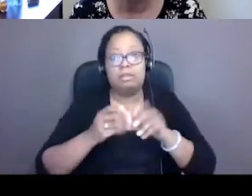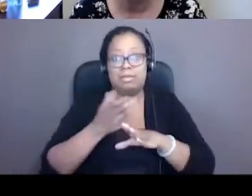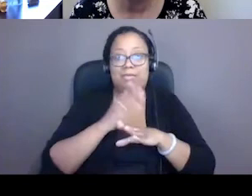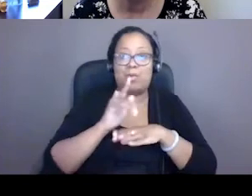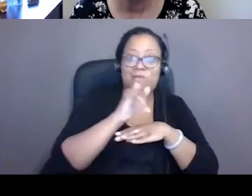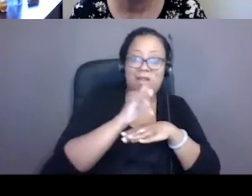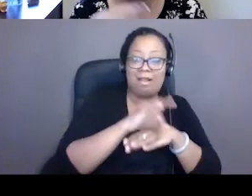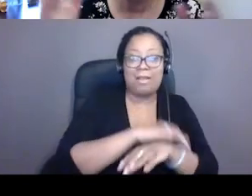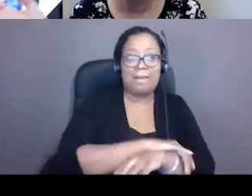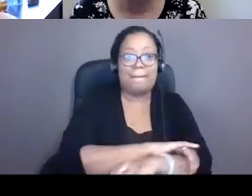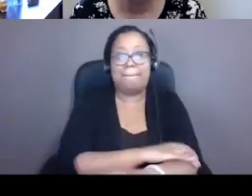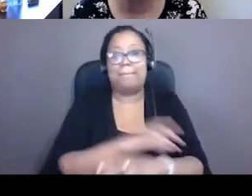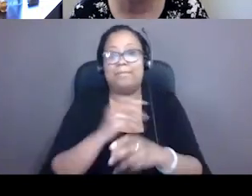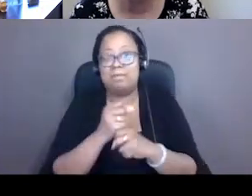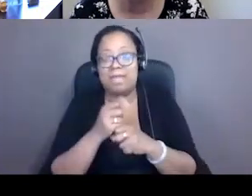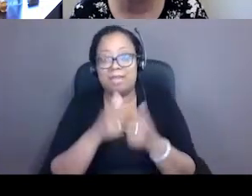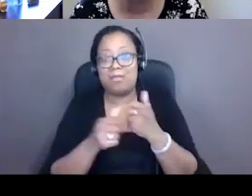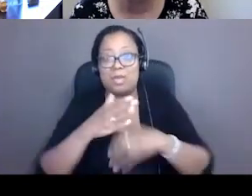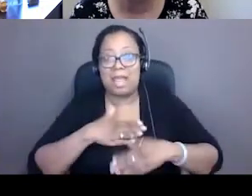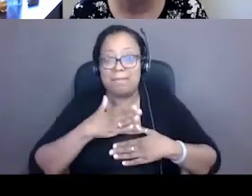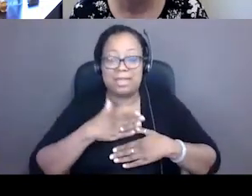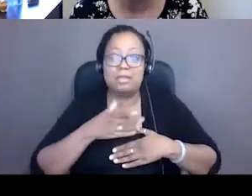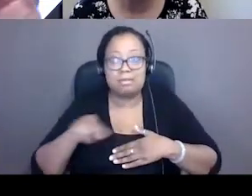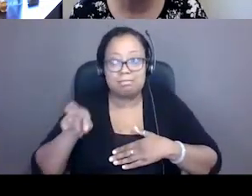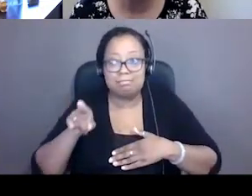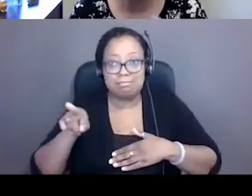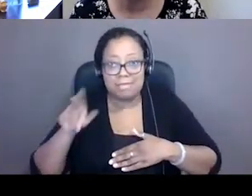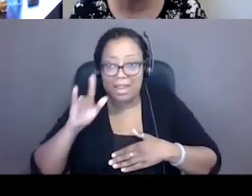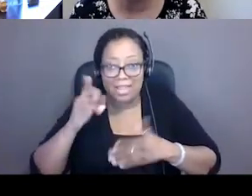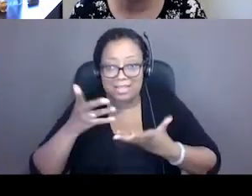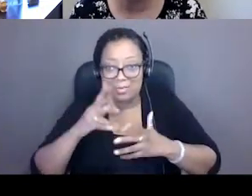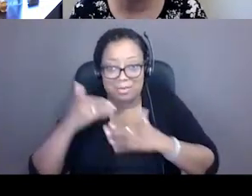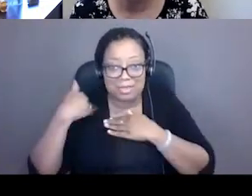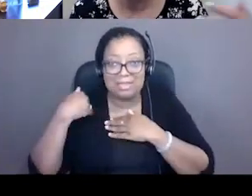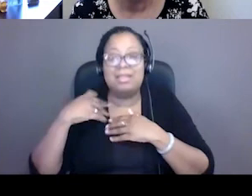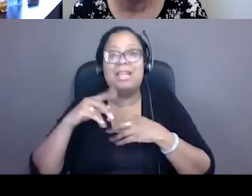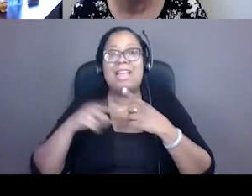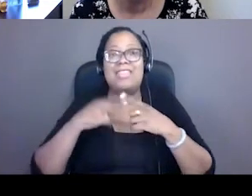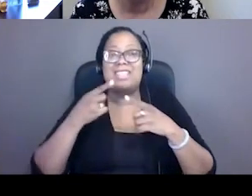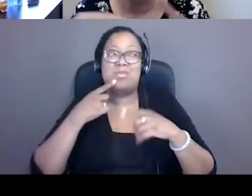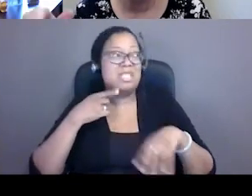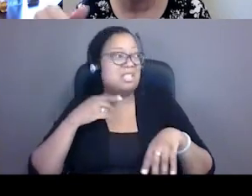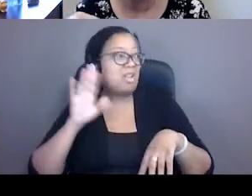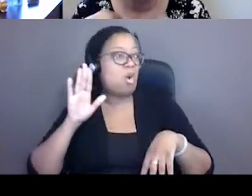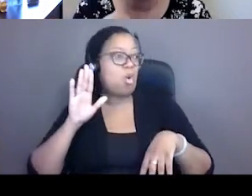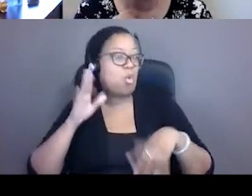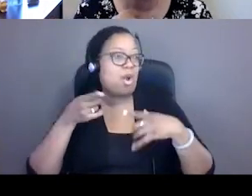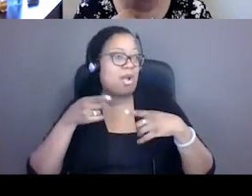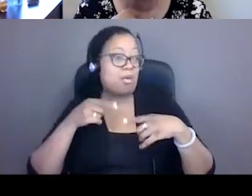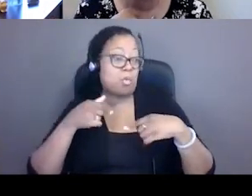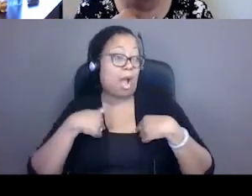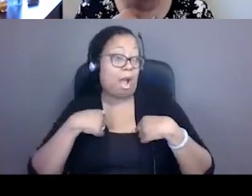flight takes off to make everybody happy because they don't want to be liable. And then you throw in somebody that says, "Oh, well, while we're at it,